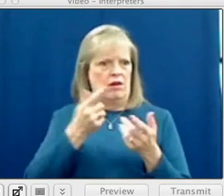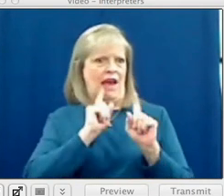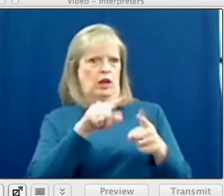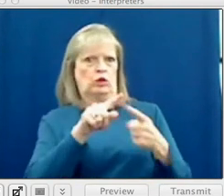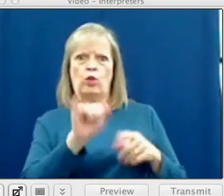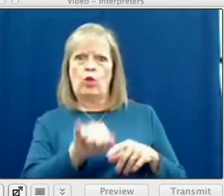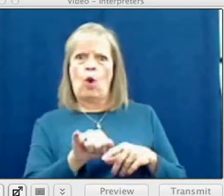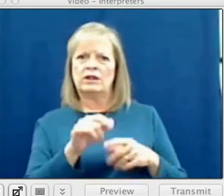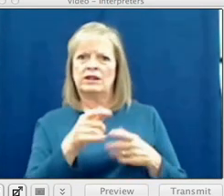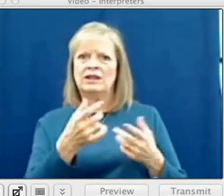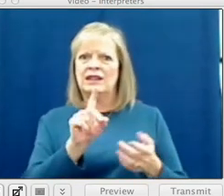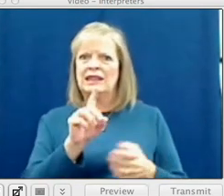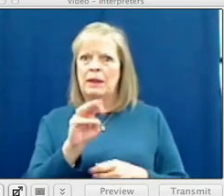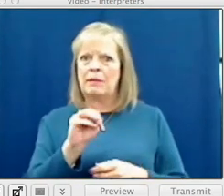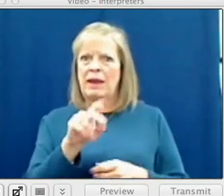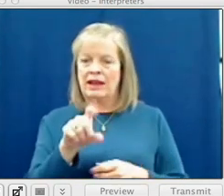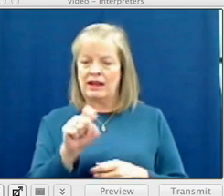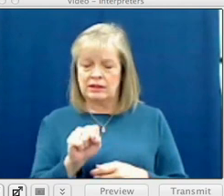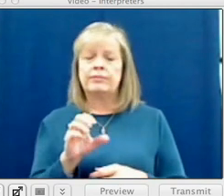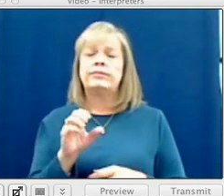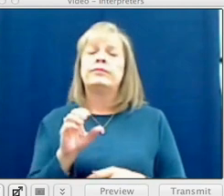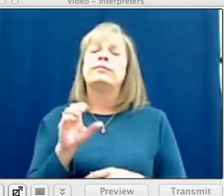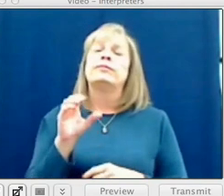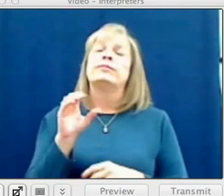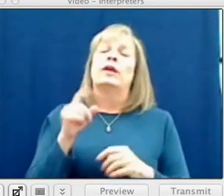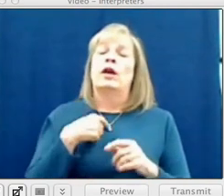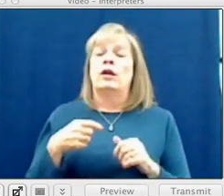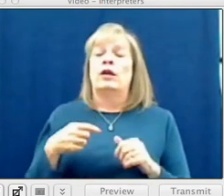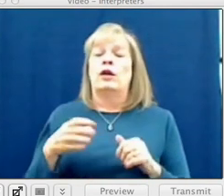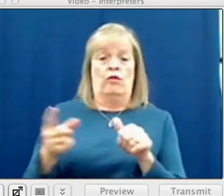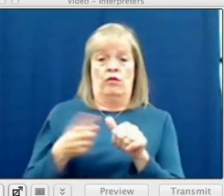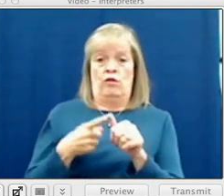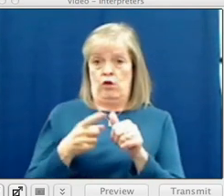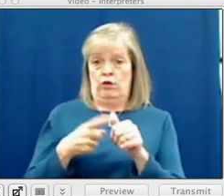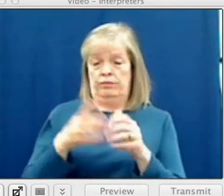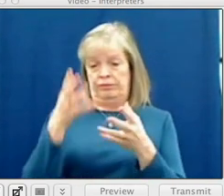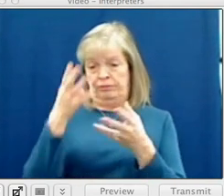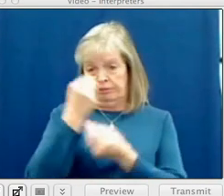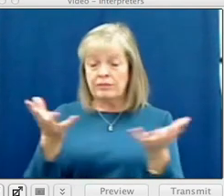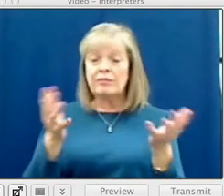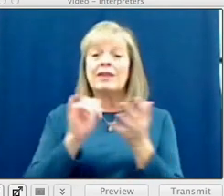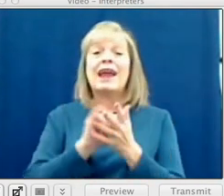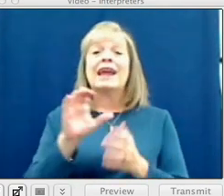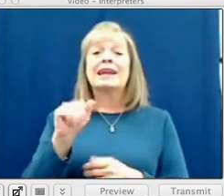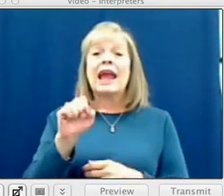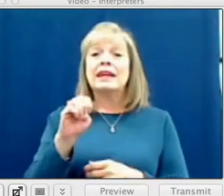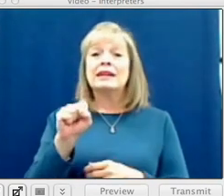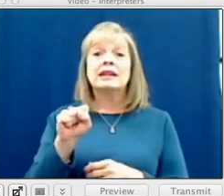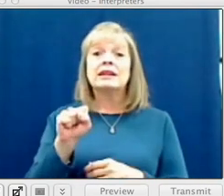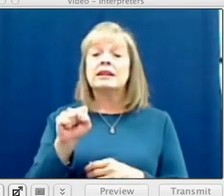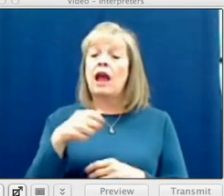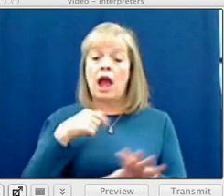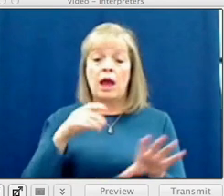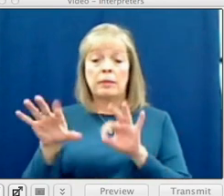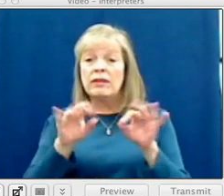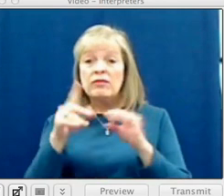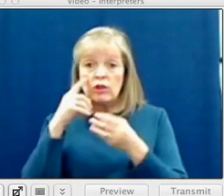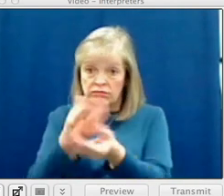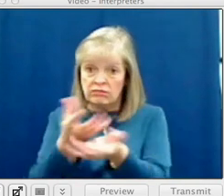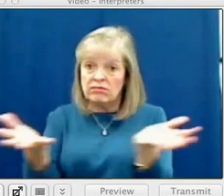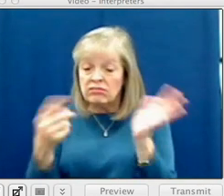First of all, these cases that you have in front of you are coming from all over the U.S. I did not want to choose a set of cases that was